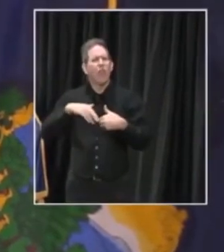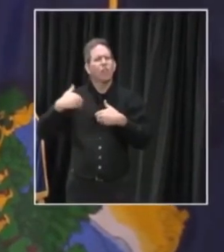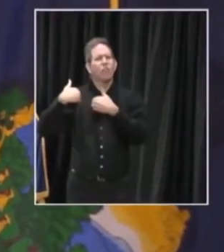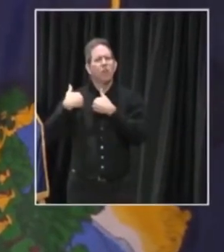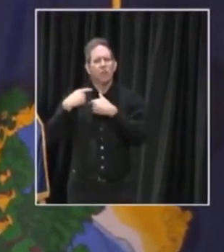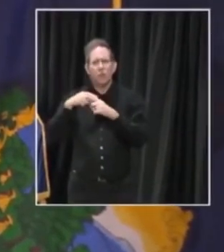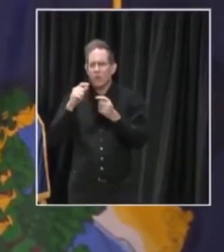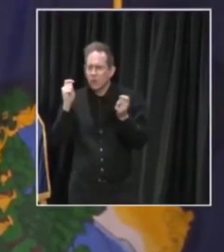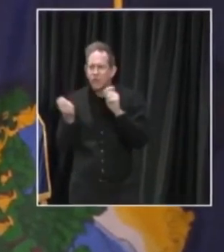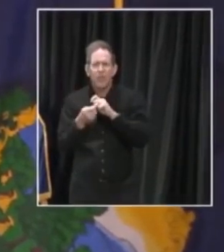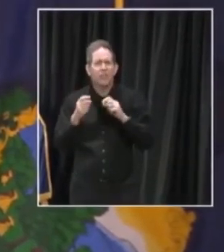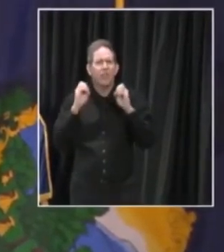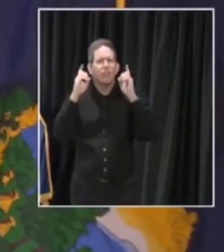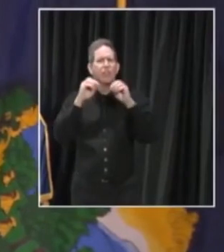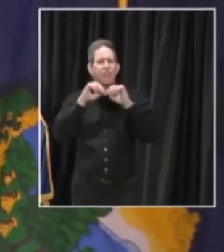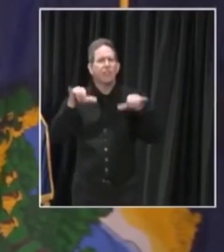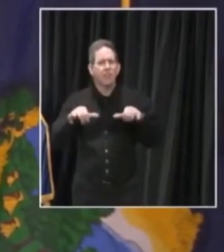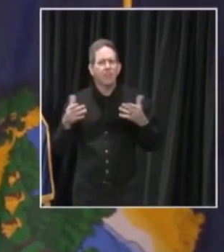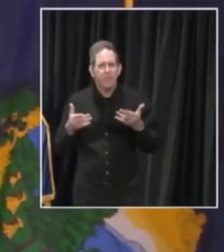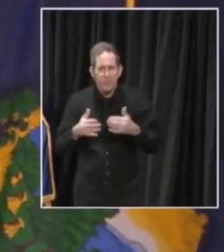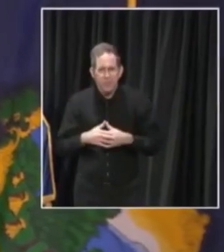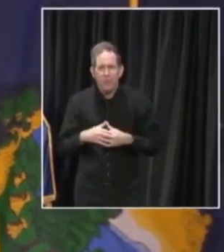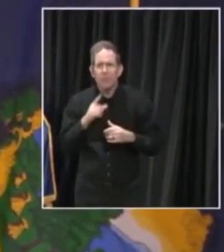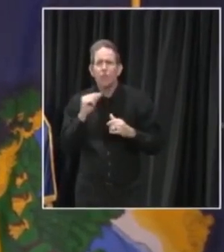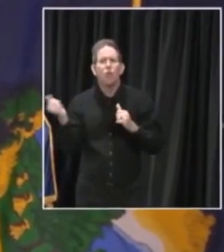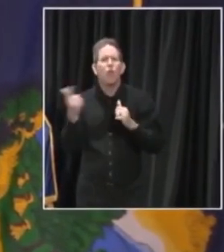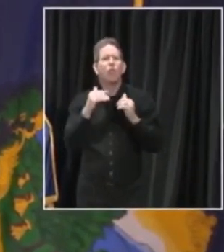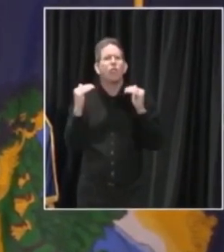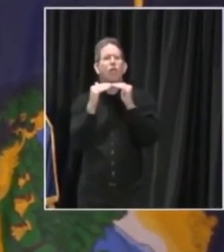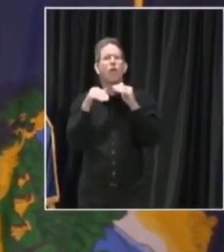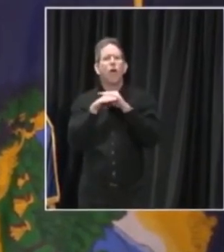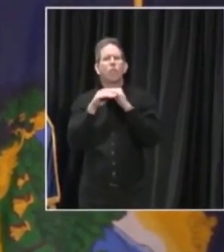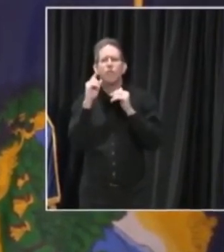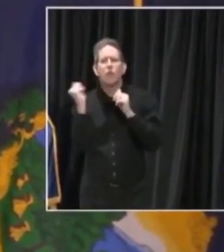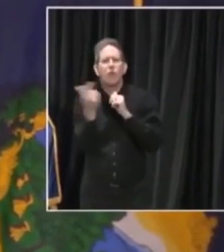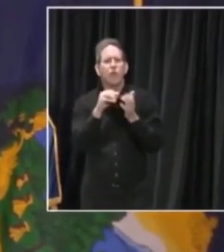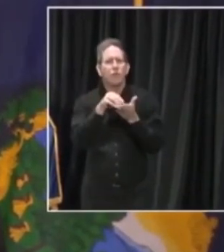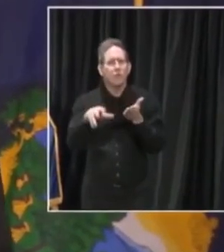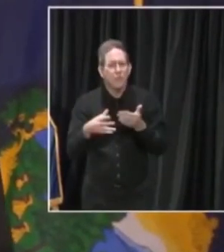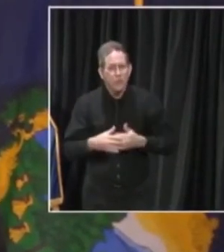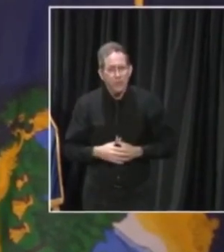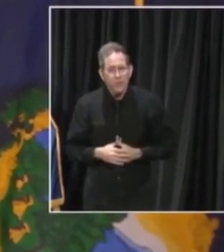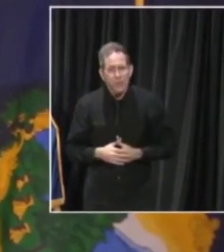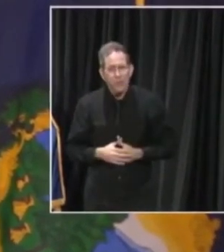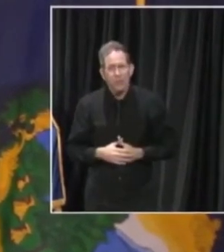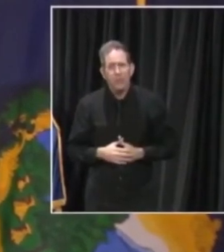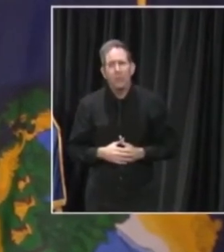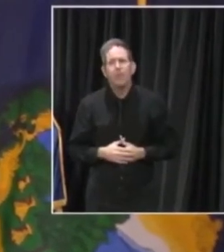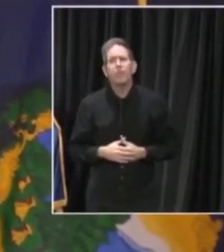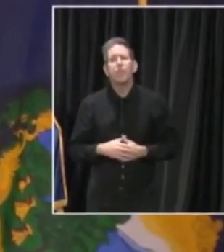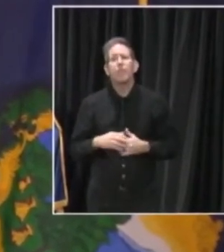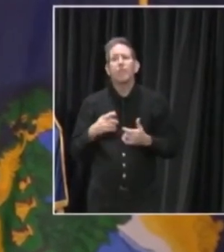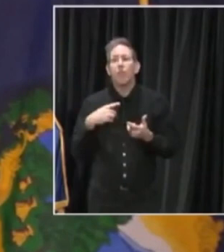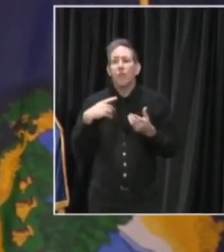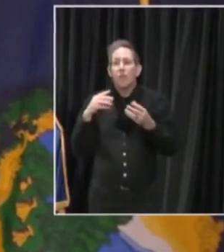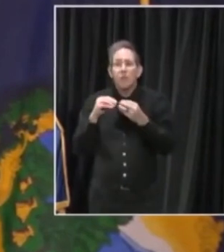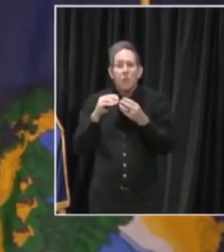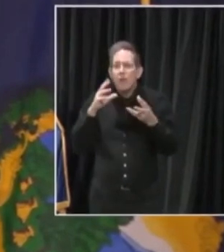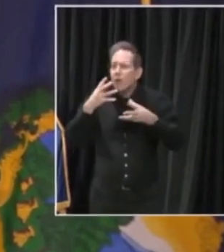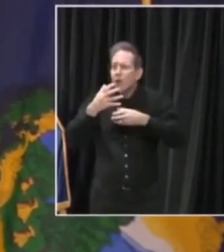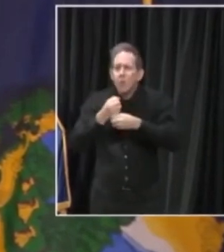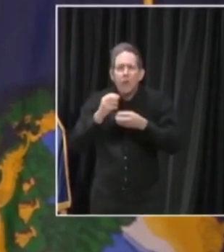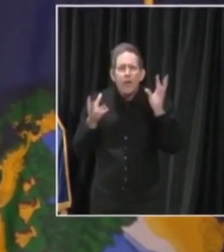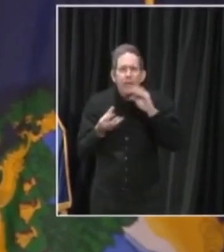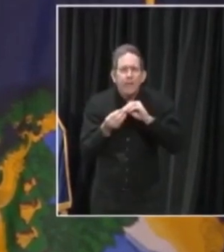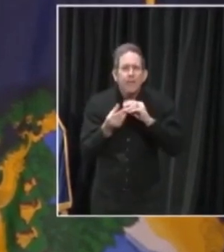succeed and equal opportunities. It could be more comprehensive and nimble with more choices